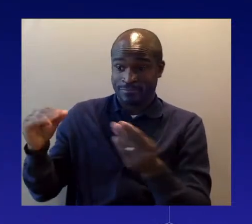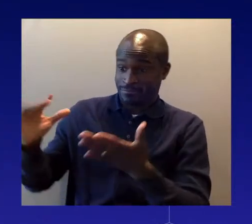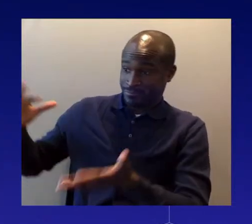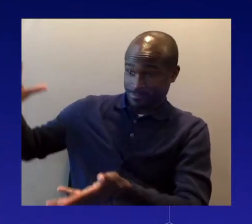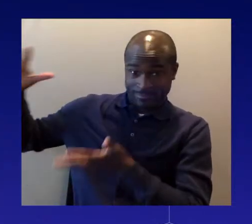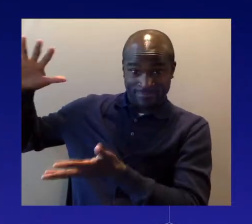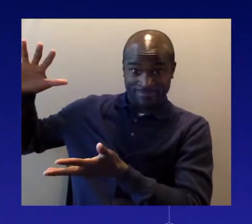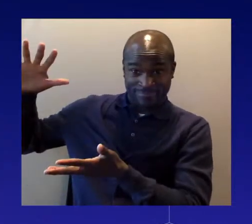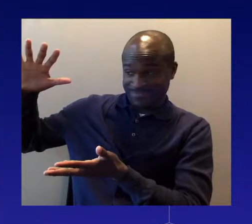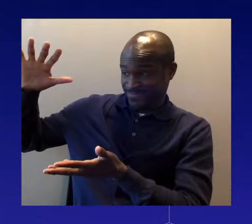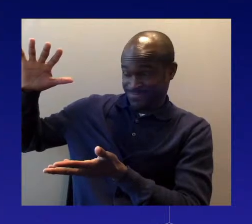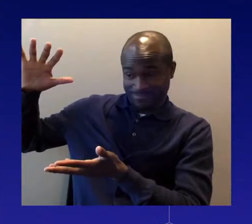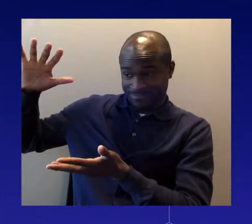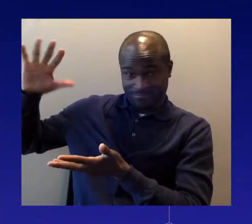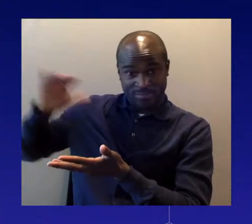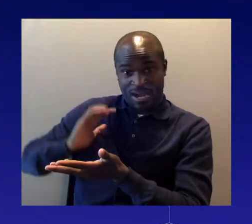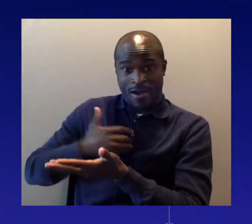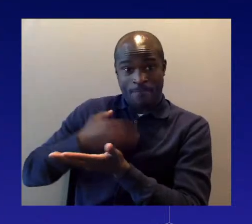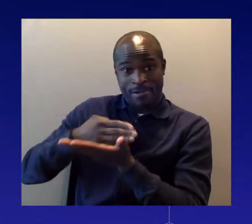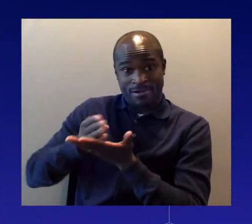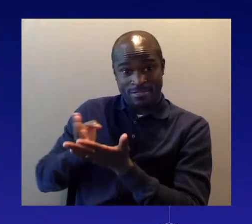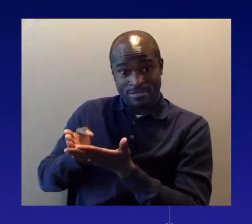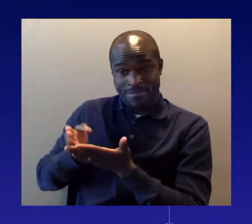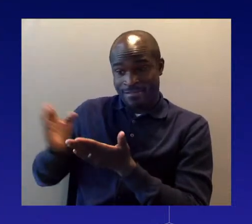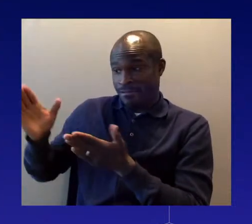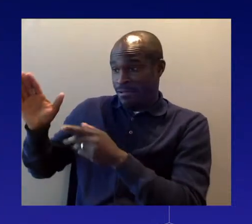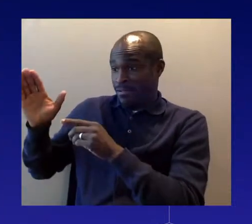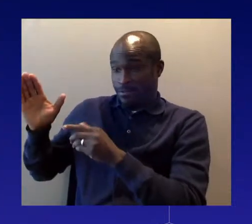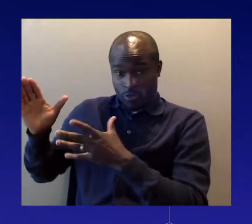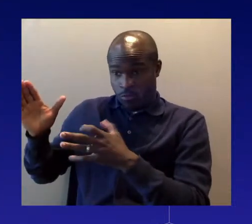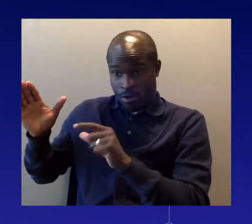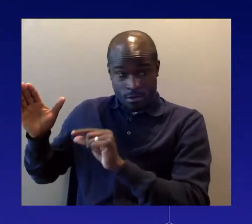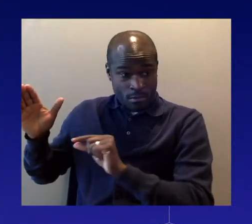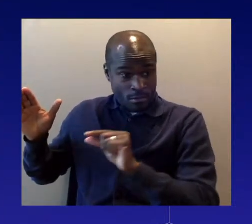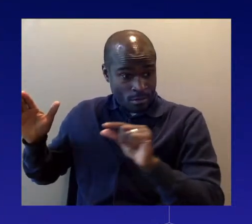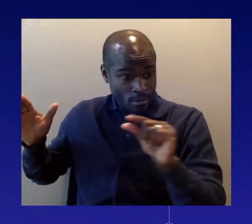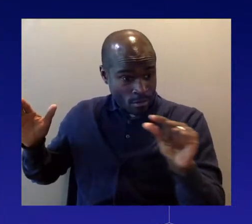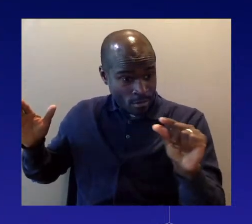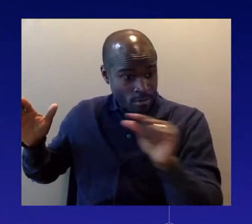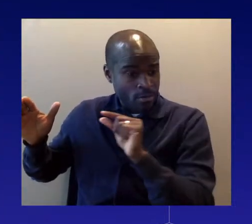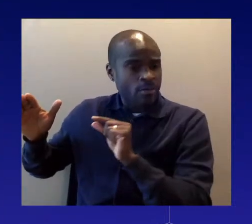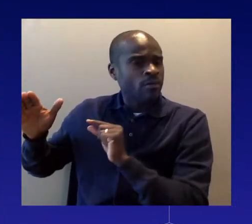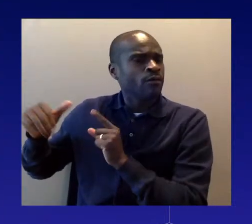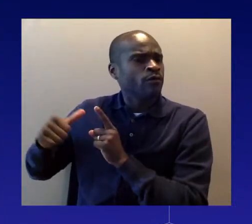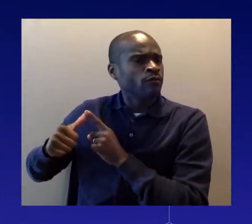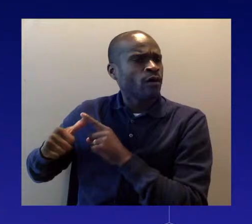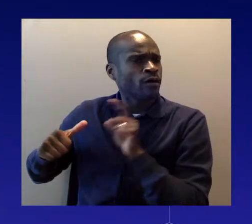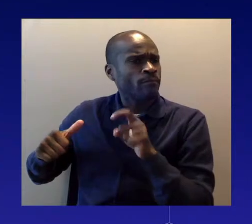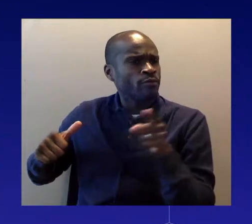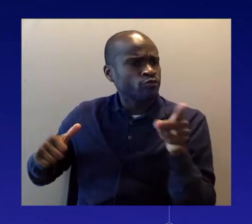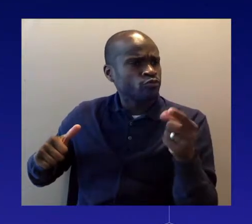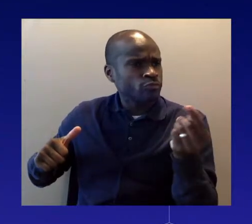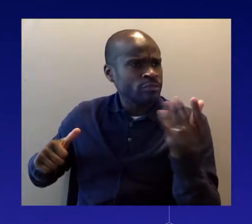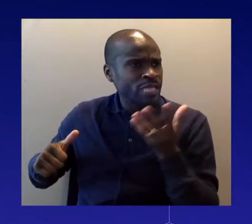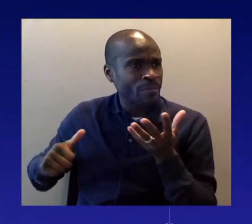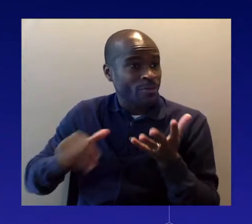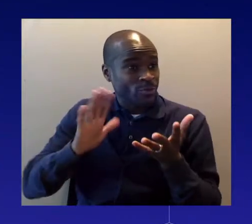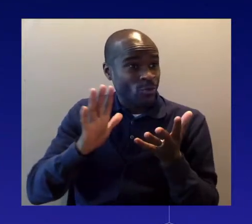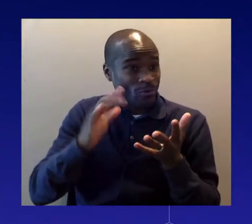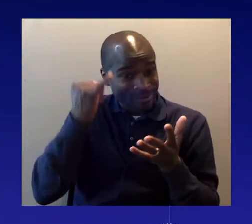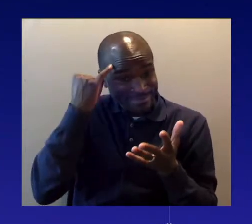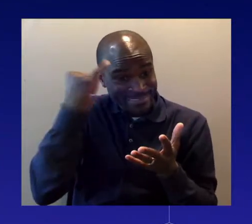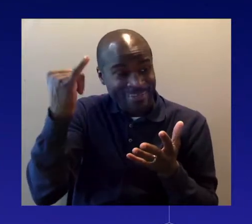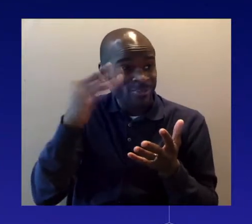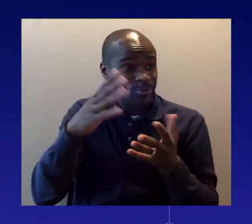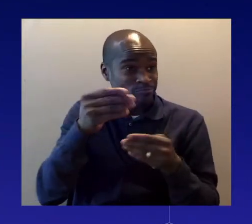budget, show me that you factored in equity at the very beginning of that idea.